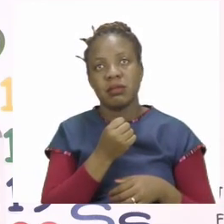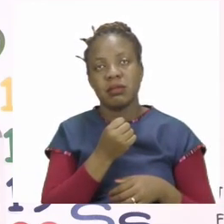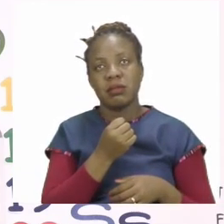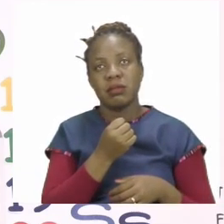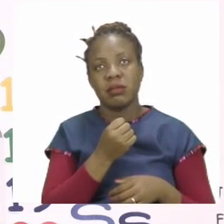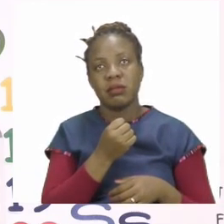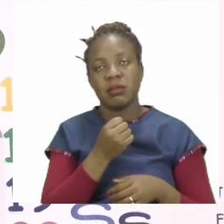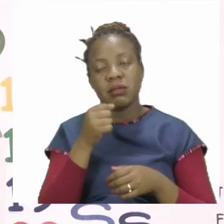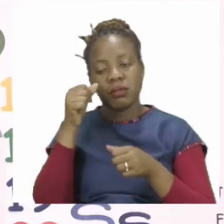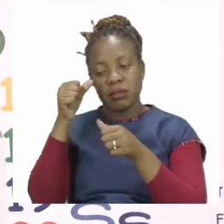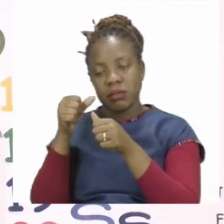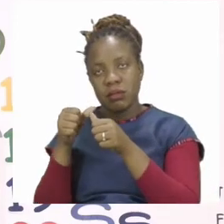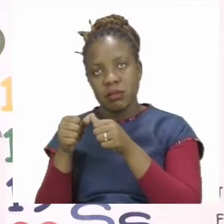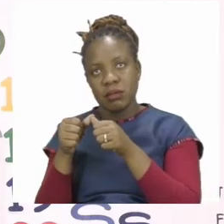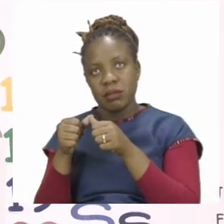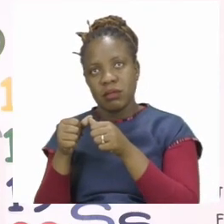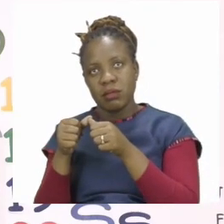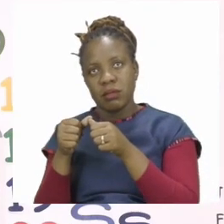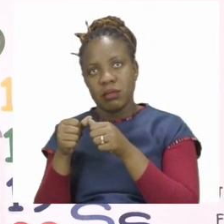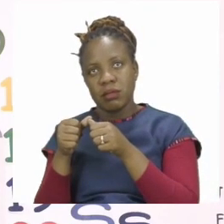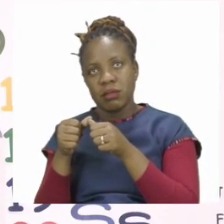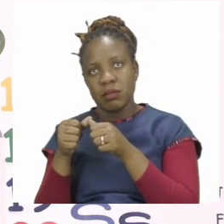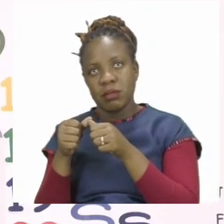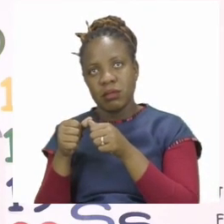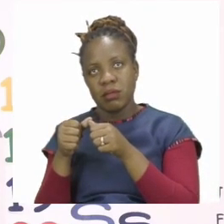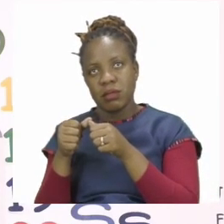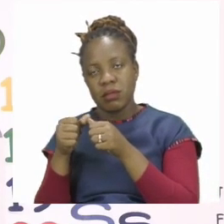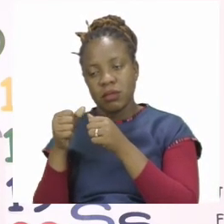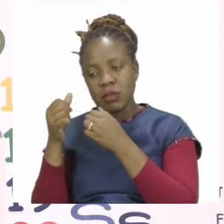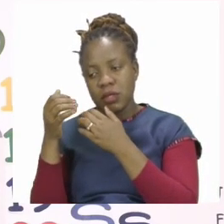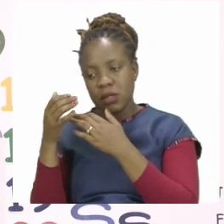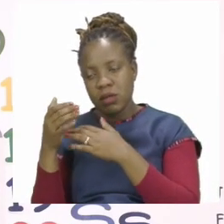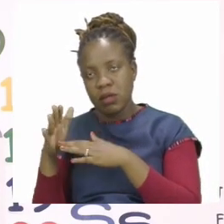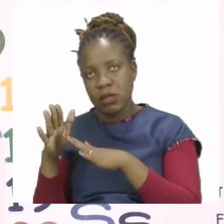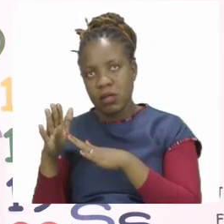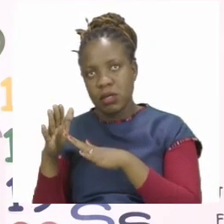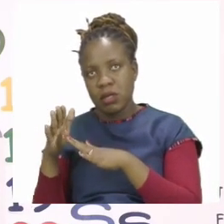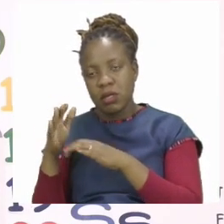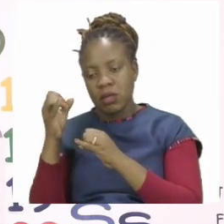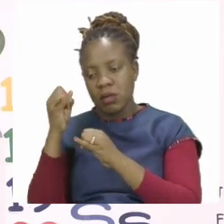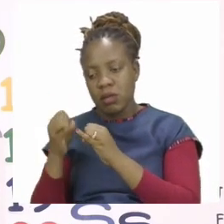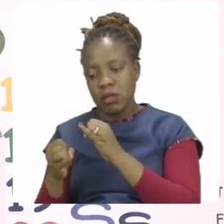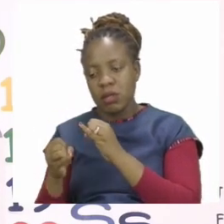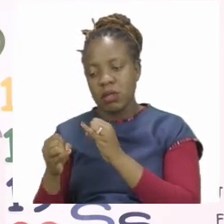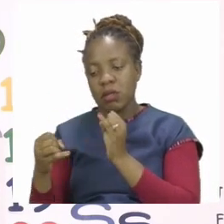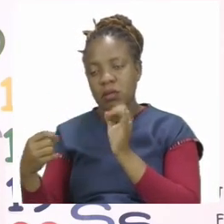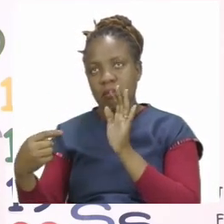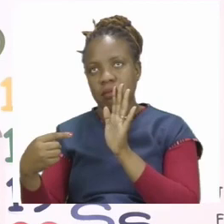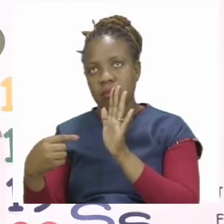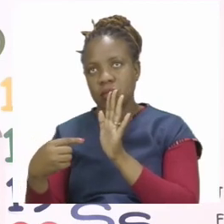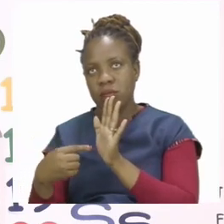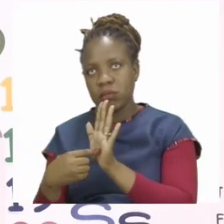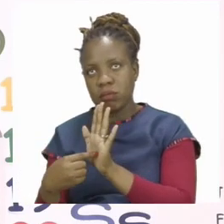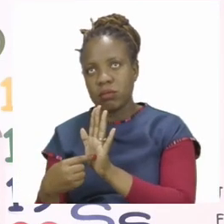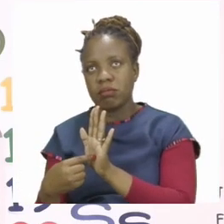to remember to end our sentences with a full stop.